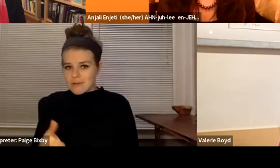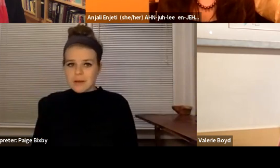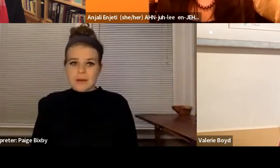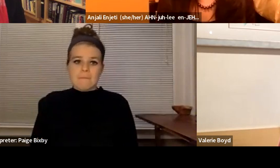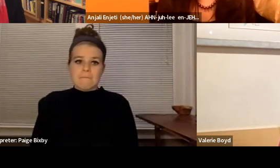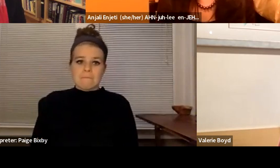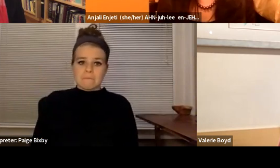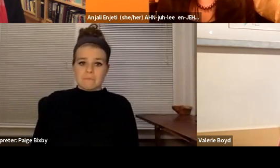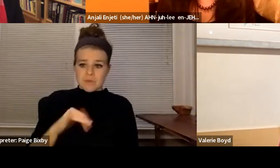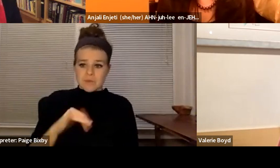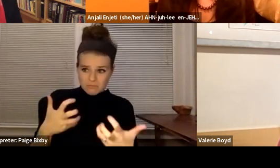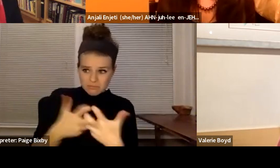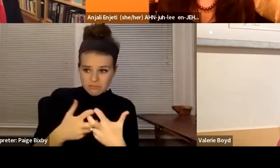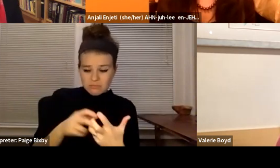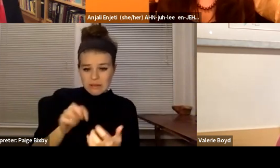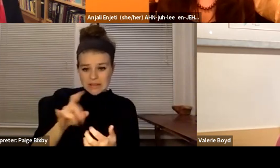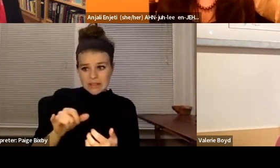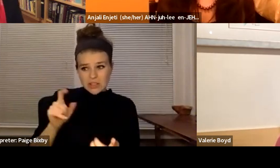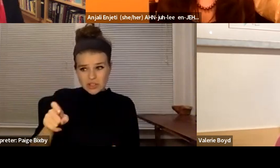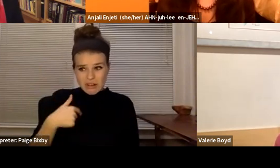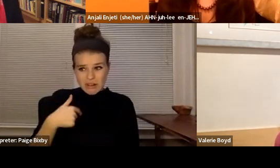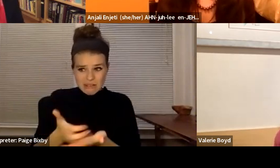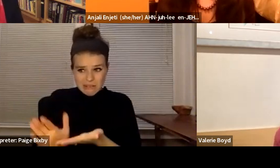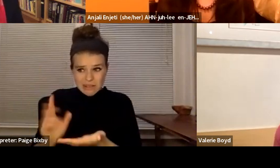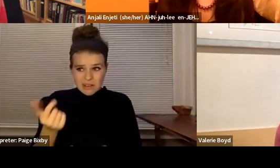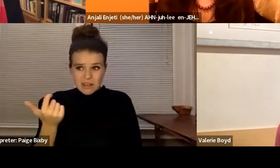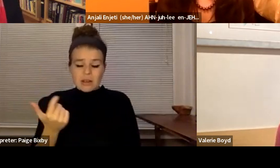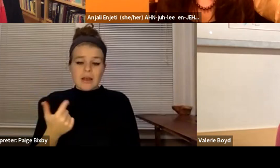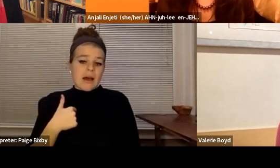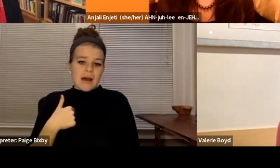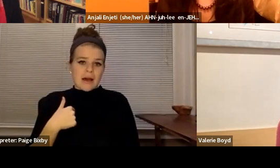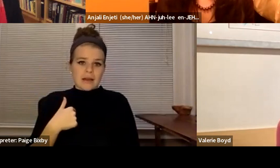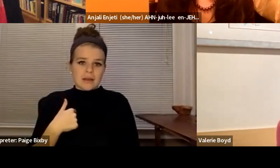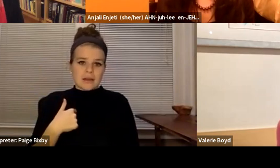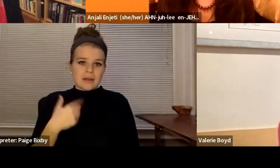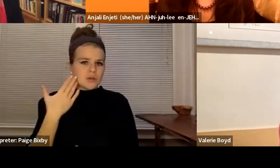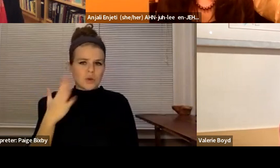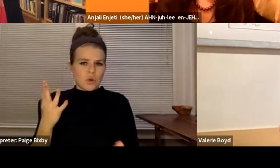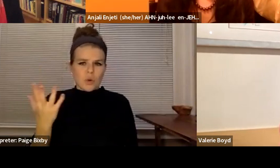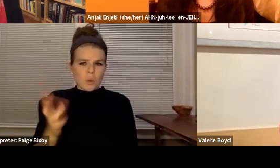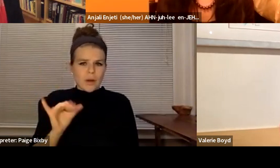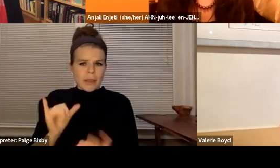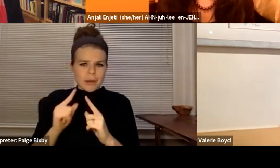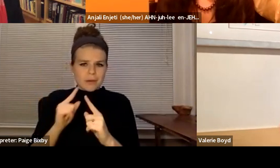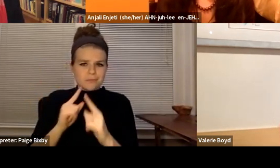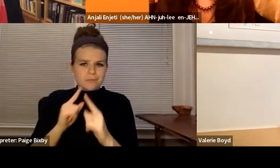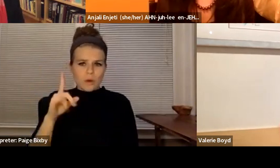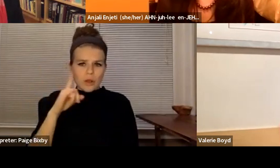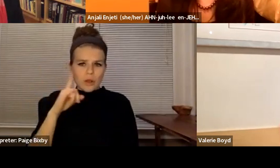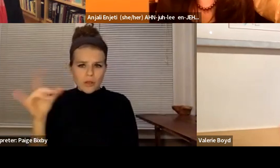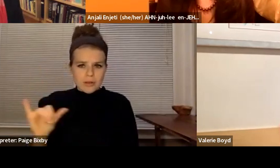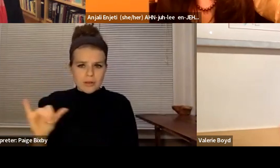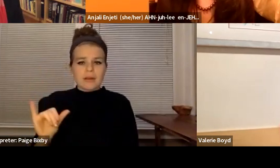Does this work as an essay? Do I cut this? And I don't know that I could have had that. I don't know what that conversation would have been like